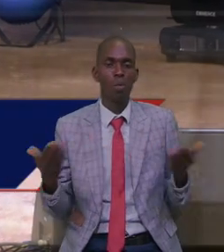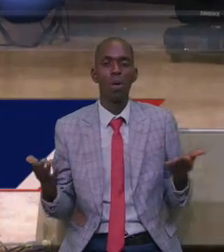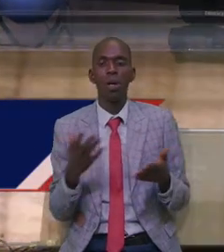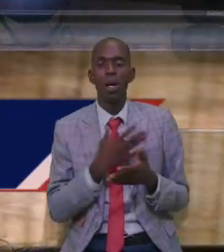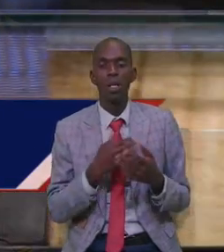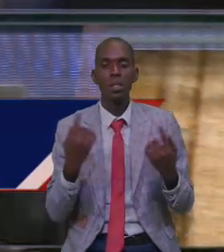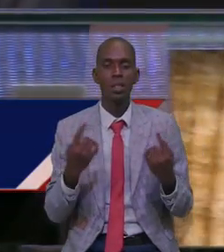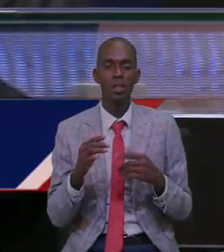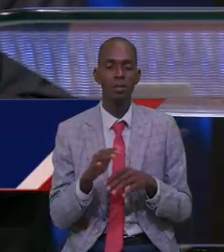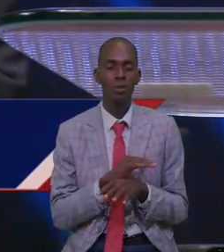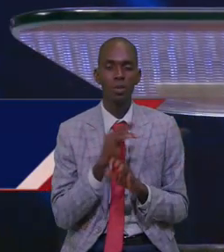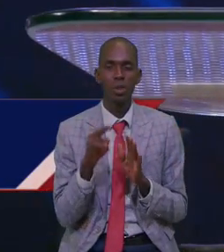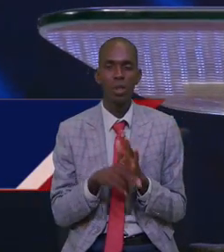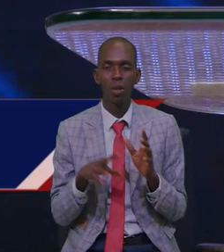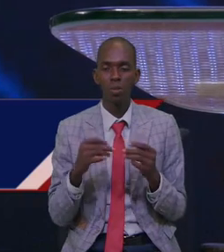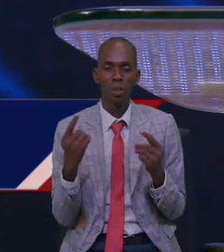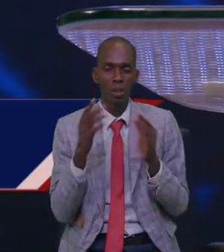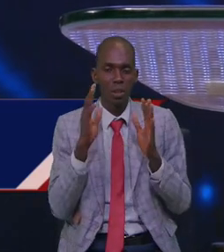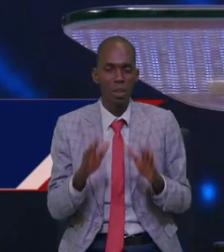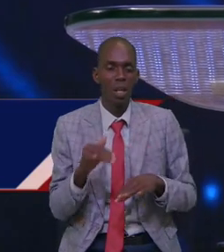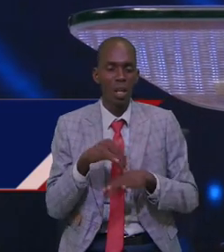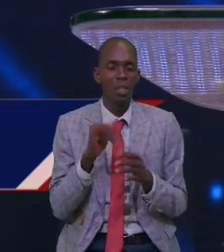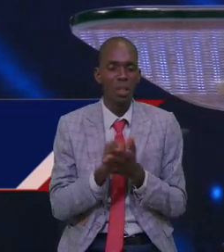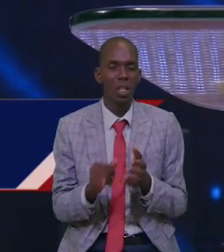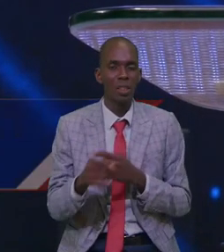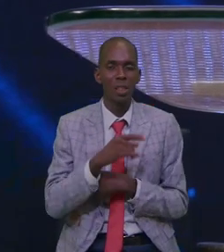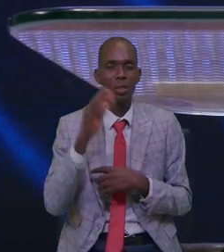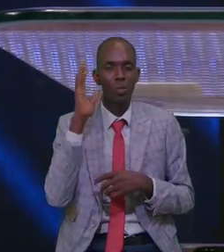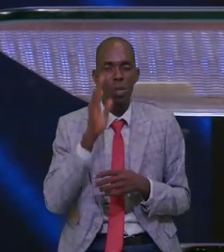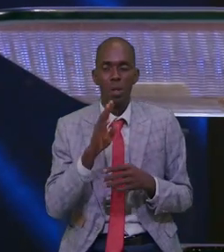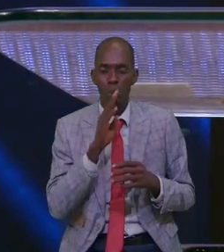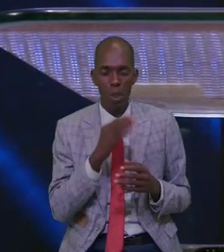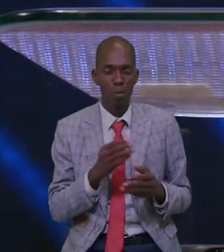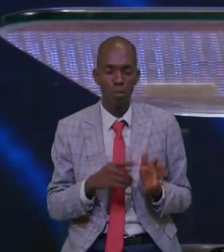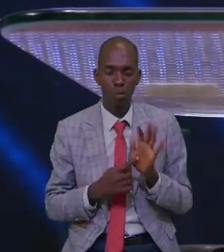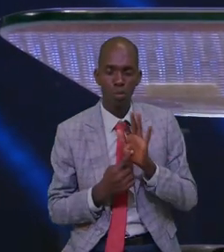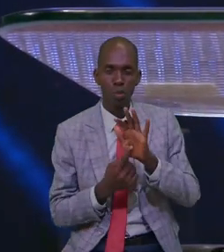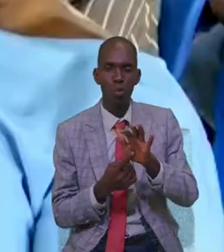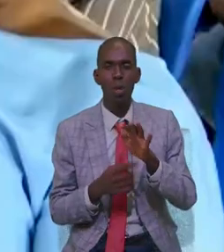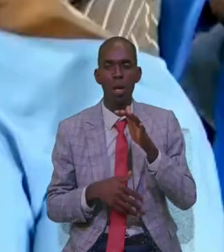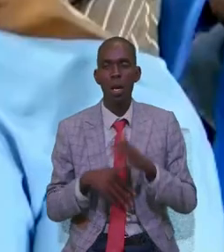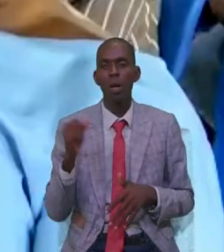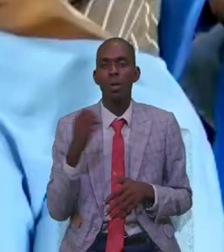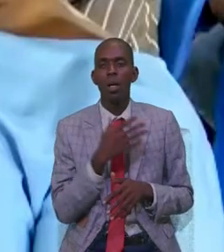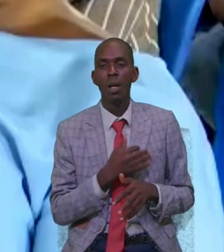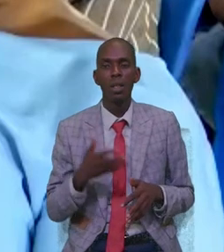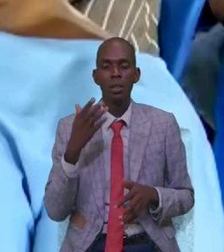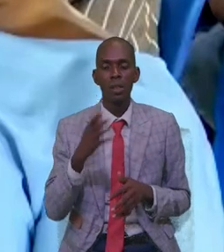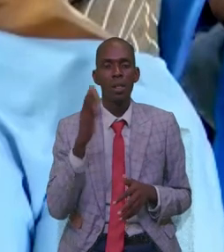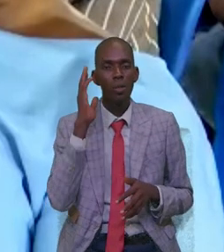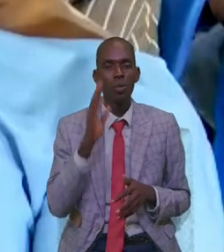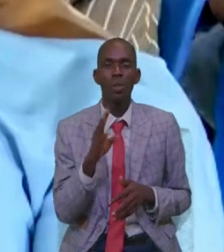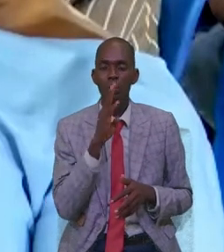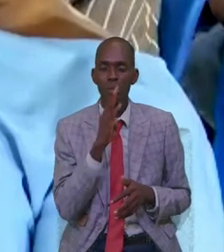that day will be brought into the limelight, and there'll be a devastating judgment upon the world.